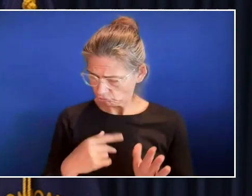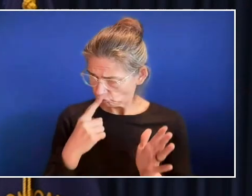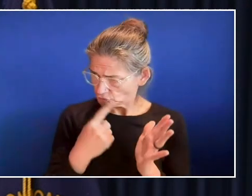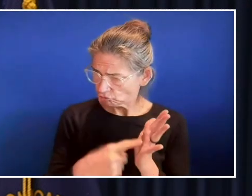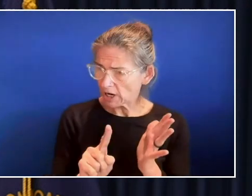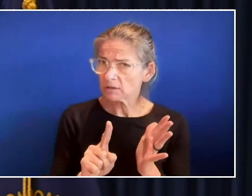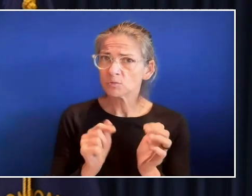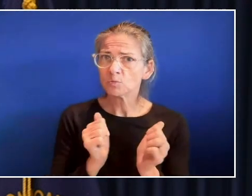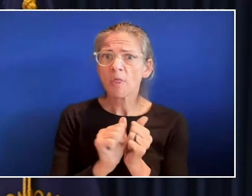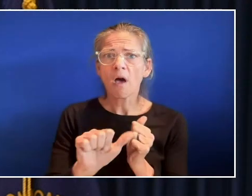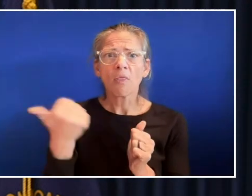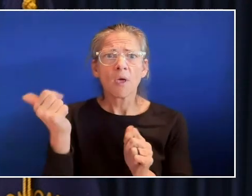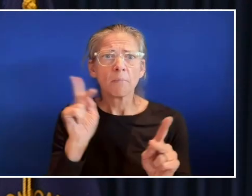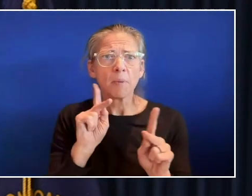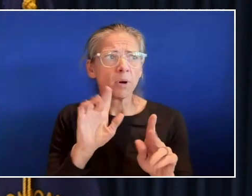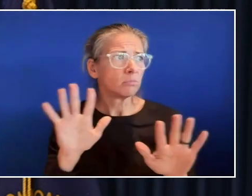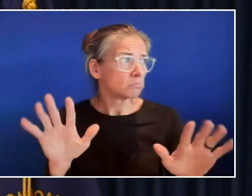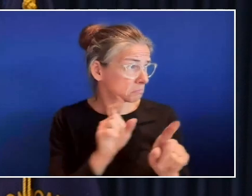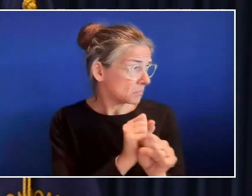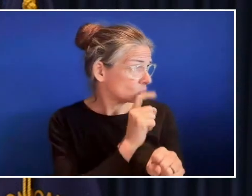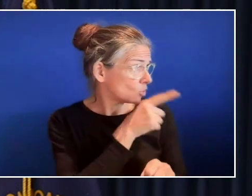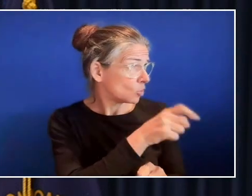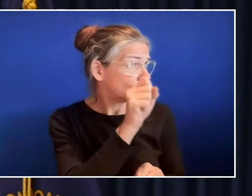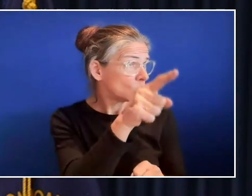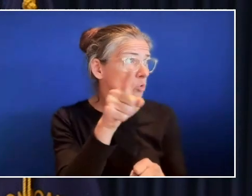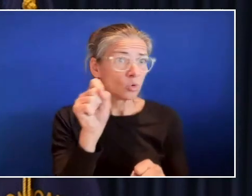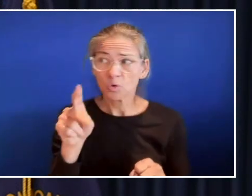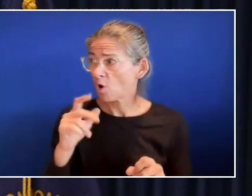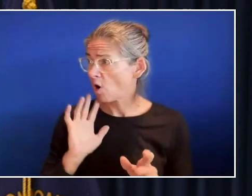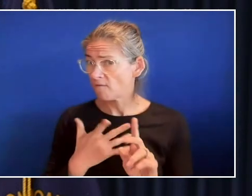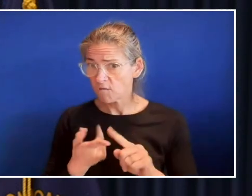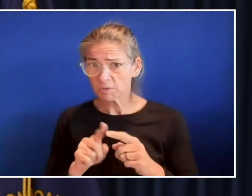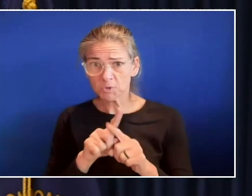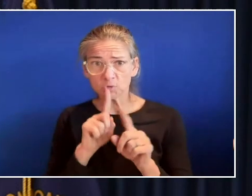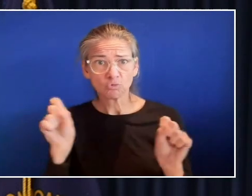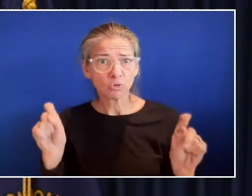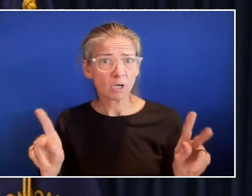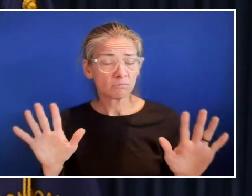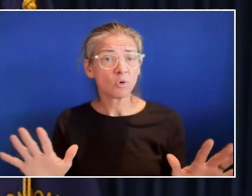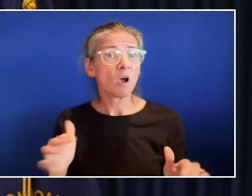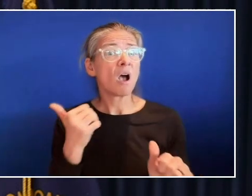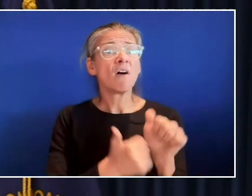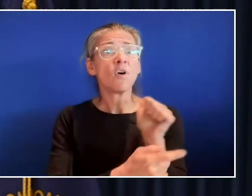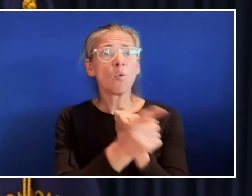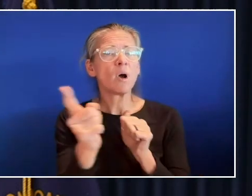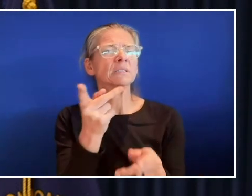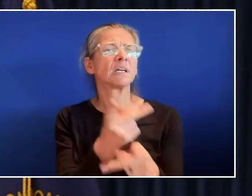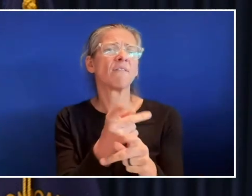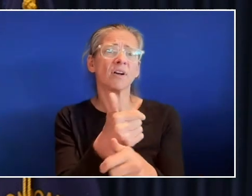that we're checking in on all of our neighbors and our friends. So everybody